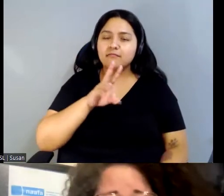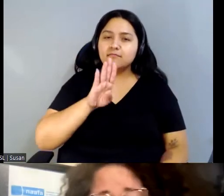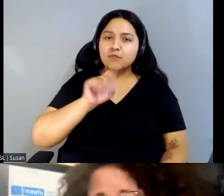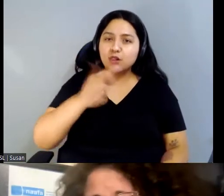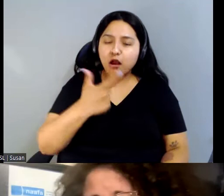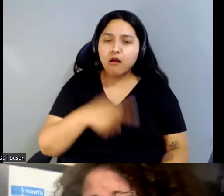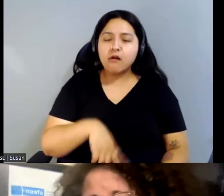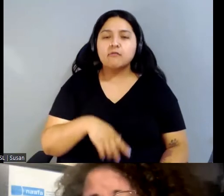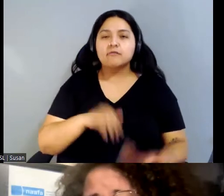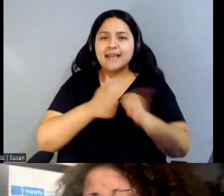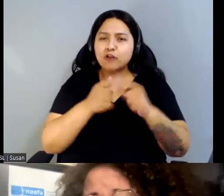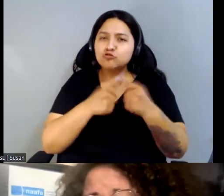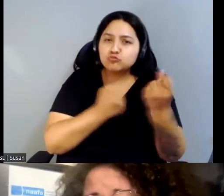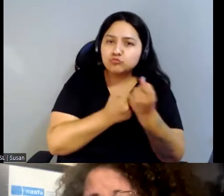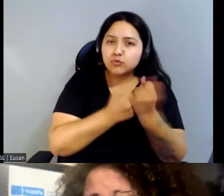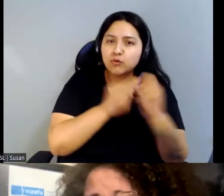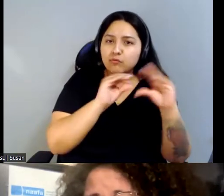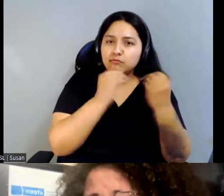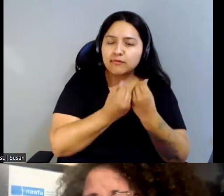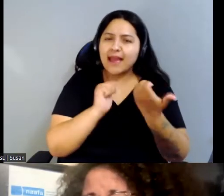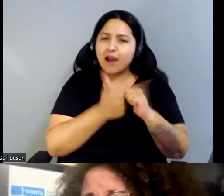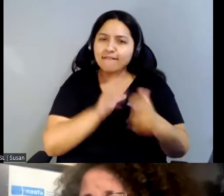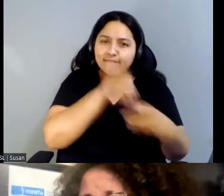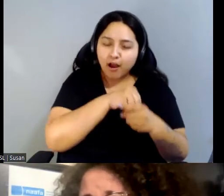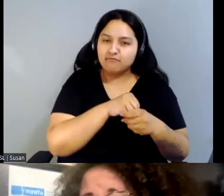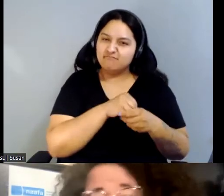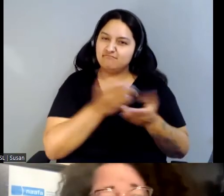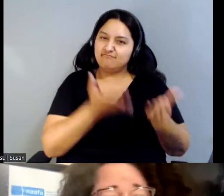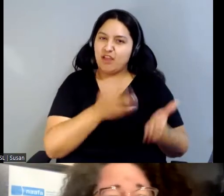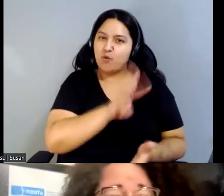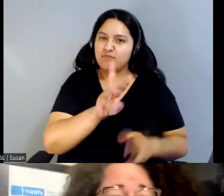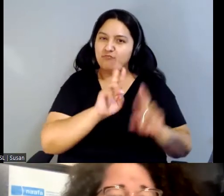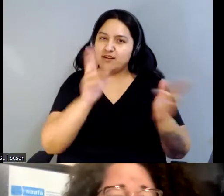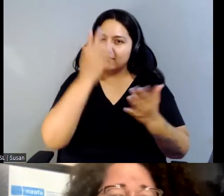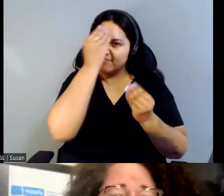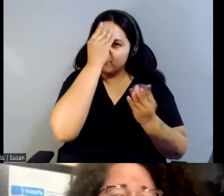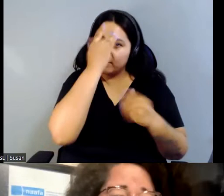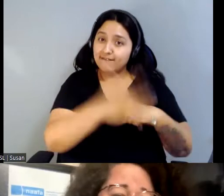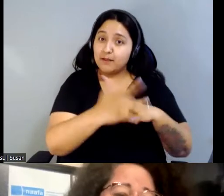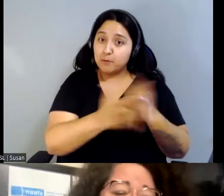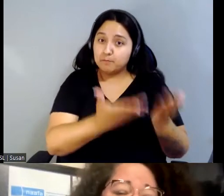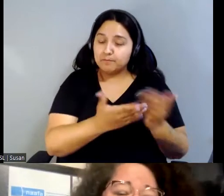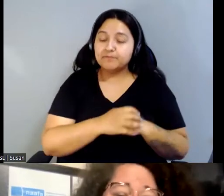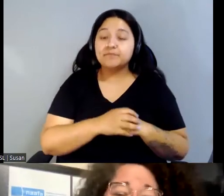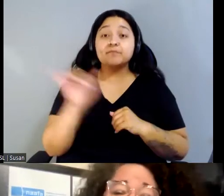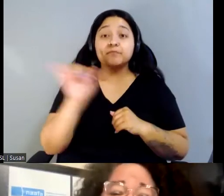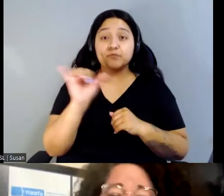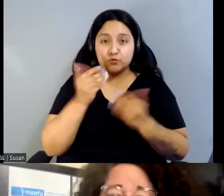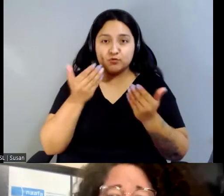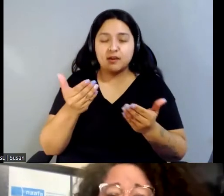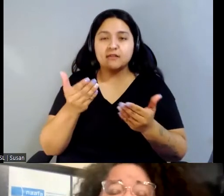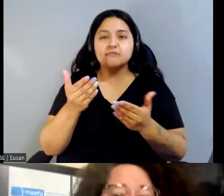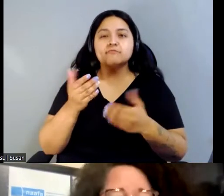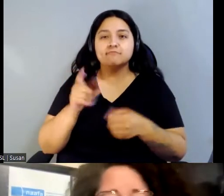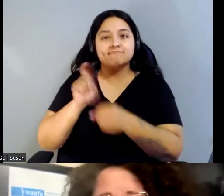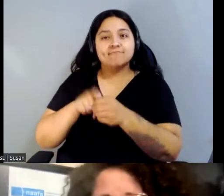NAAFA, and opportunities to get involved. So please do check that out. And we also encourage you to subscribe to our YouTube channel where you can see this show